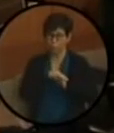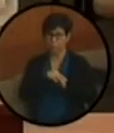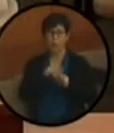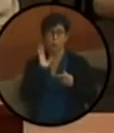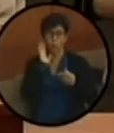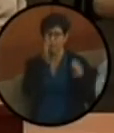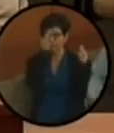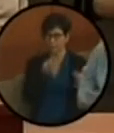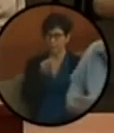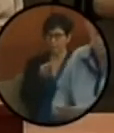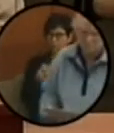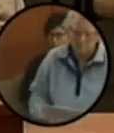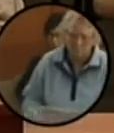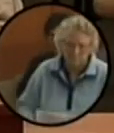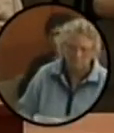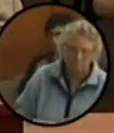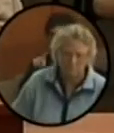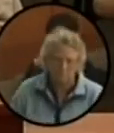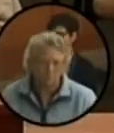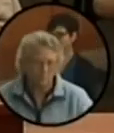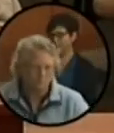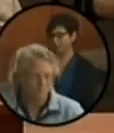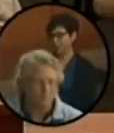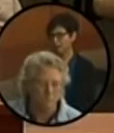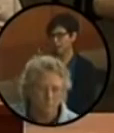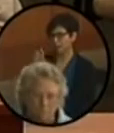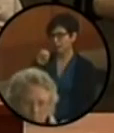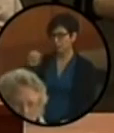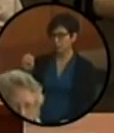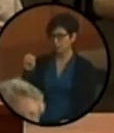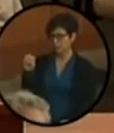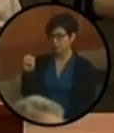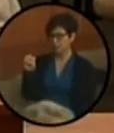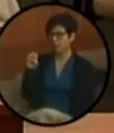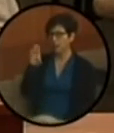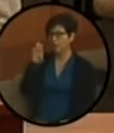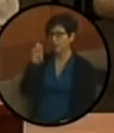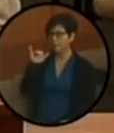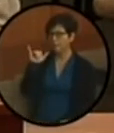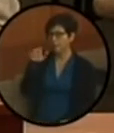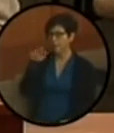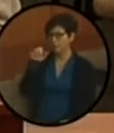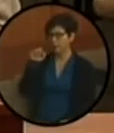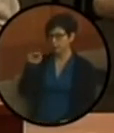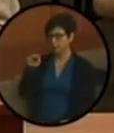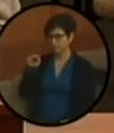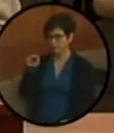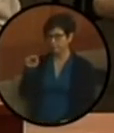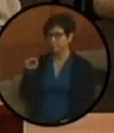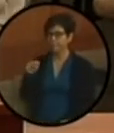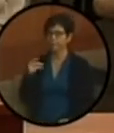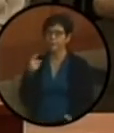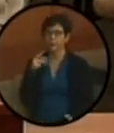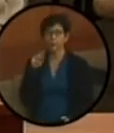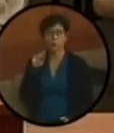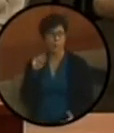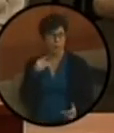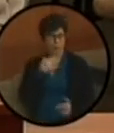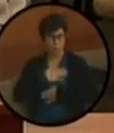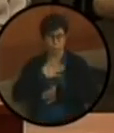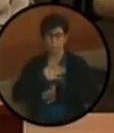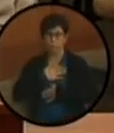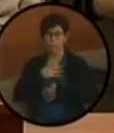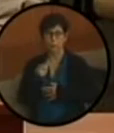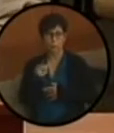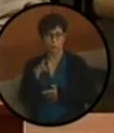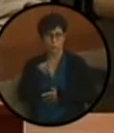My name is Tyree Byndom at 501 North Providence Road, Columbia, Missouri, 65203. Mr. Mayor, City Council, appreciate you taking my